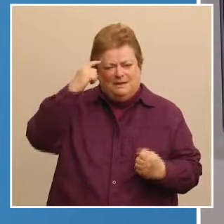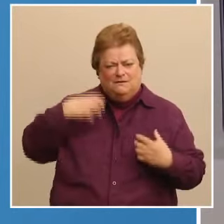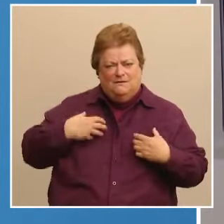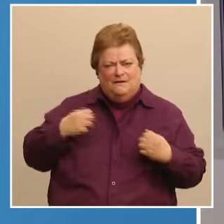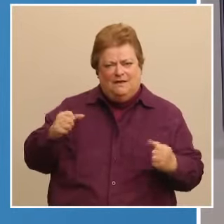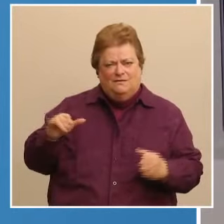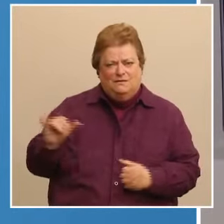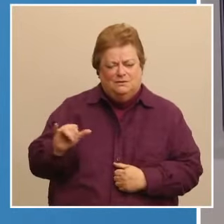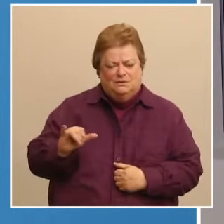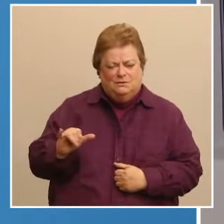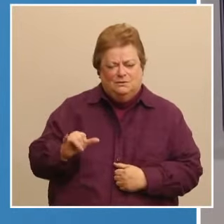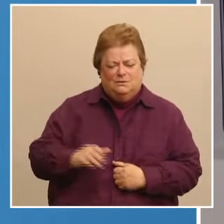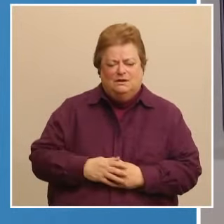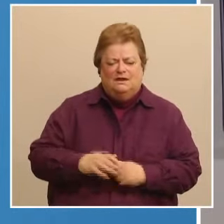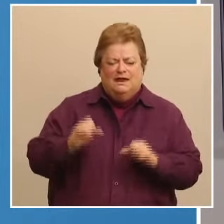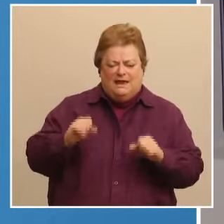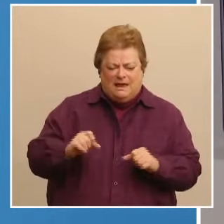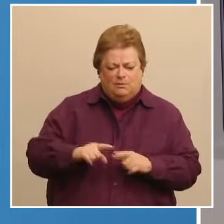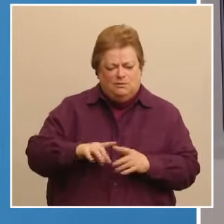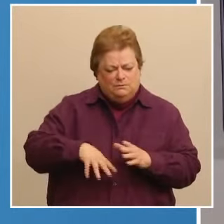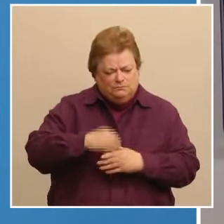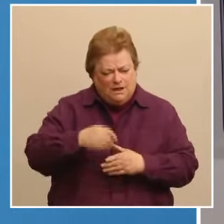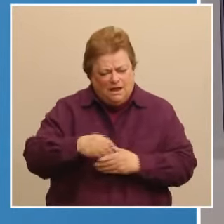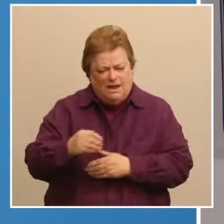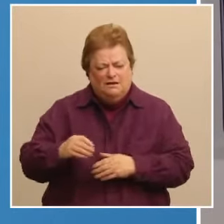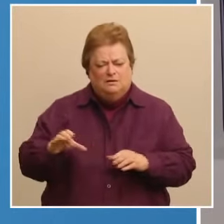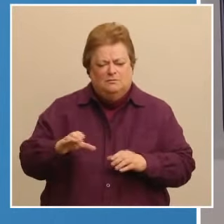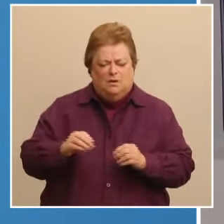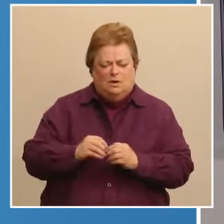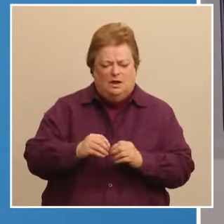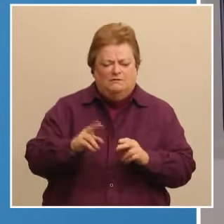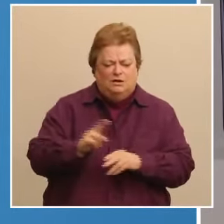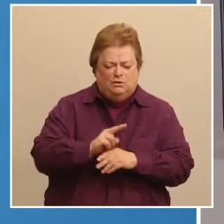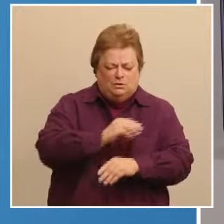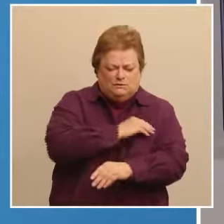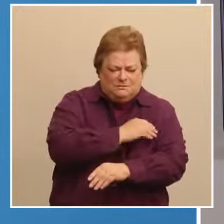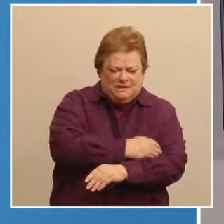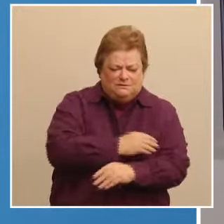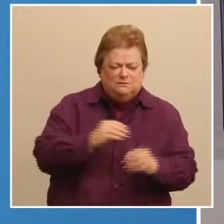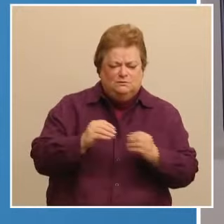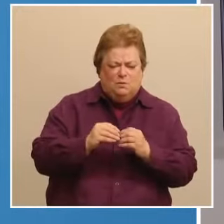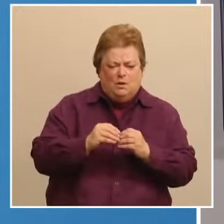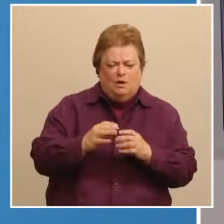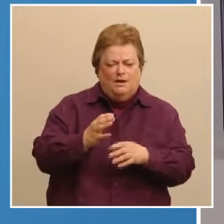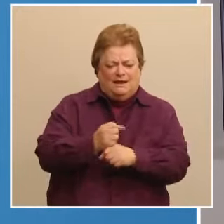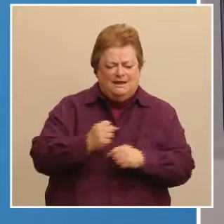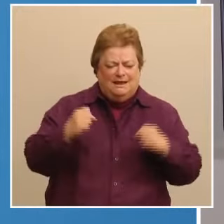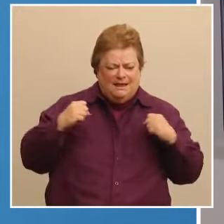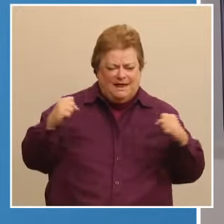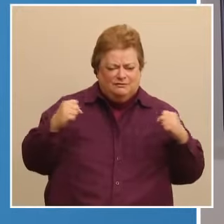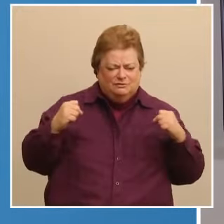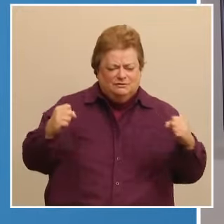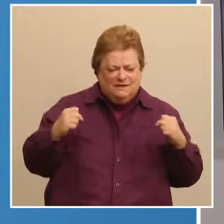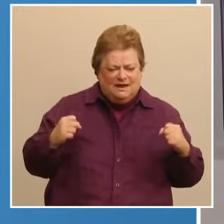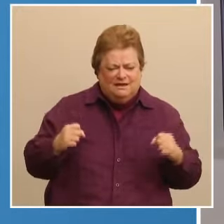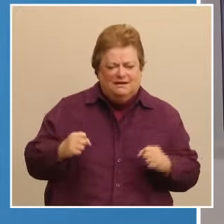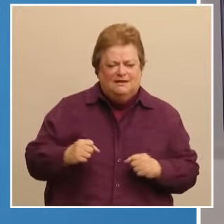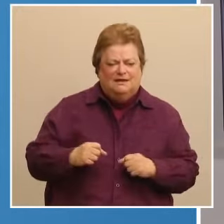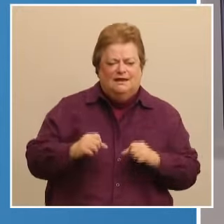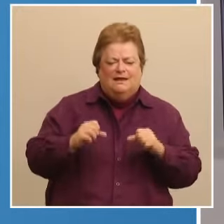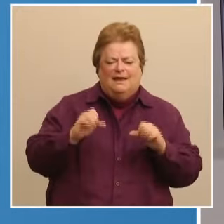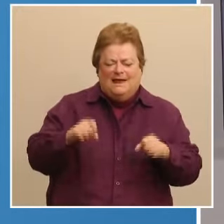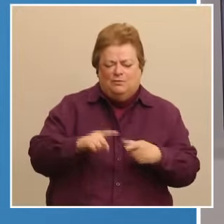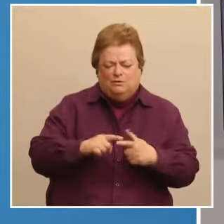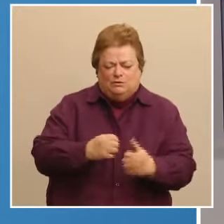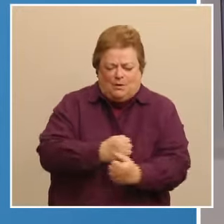well, so that they're able to be more active, use their muscles more by getting exercise, being able to hug